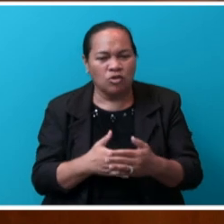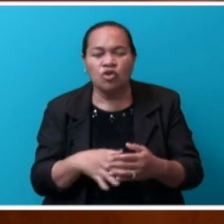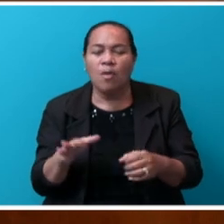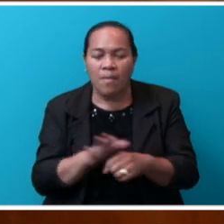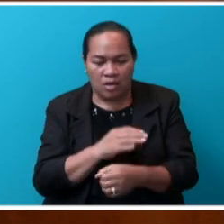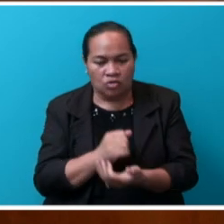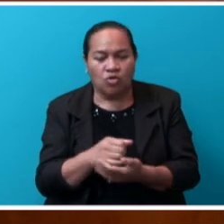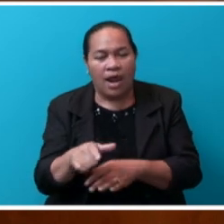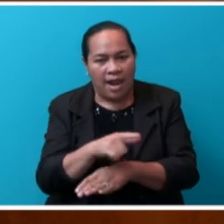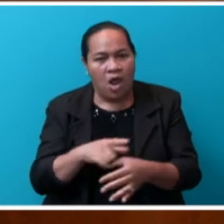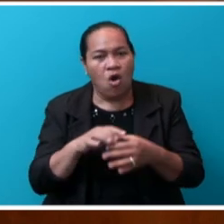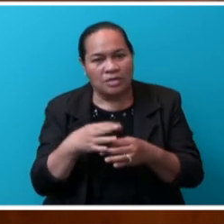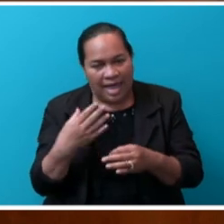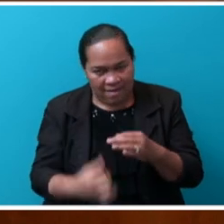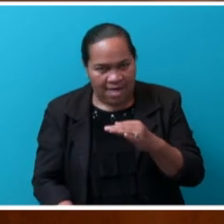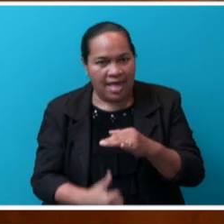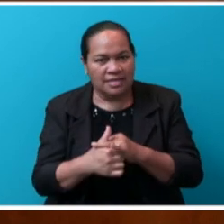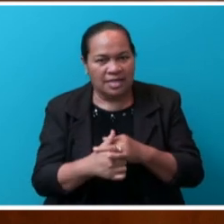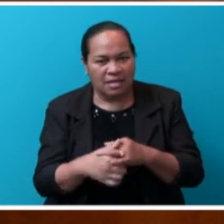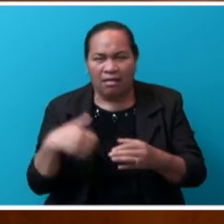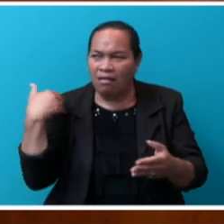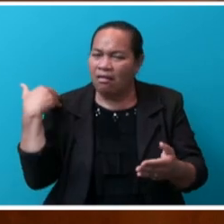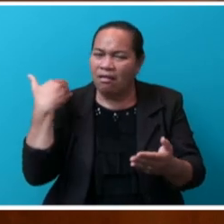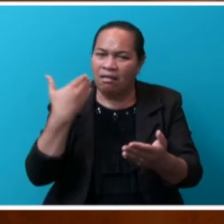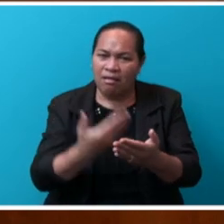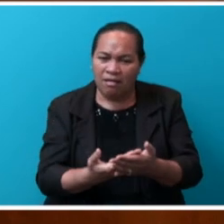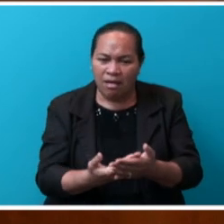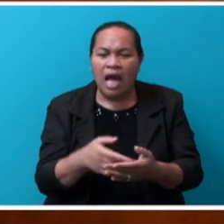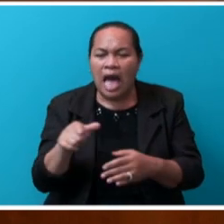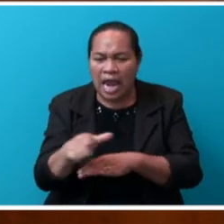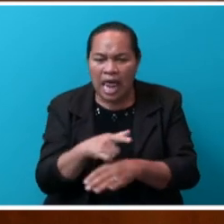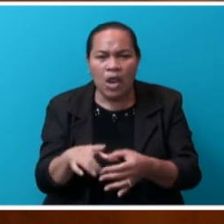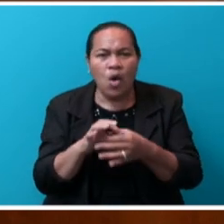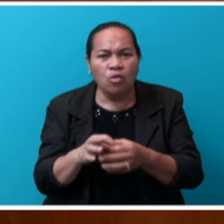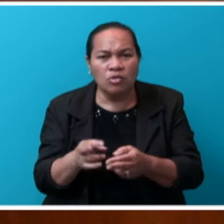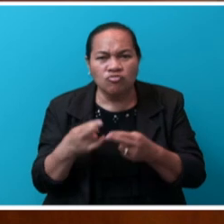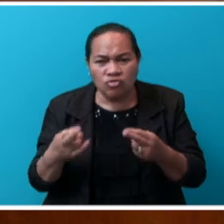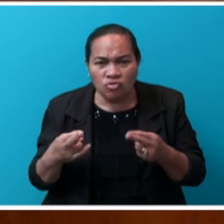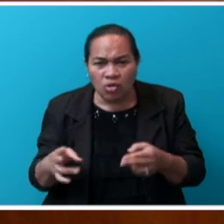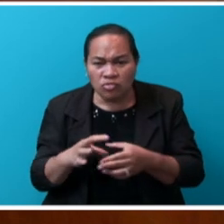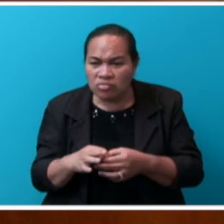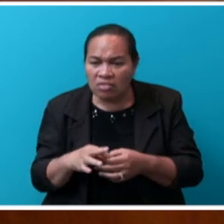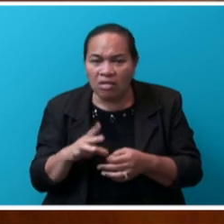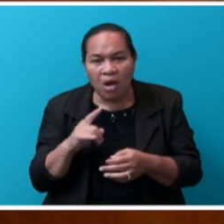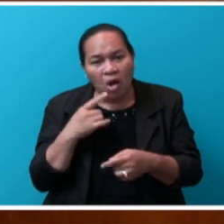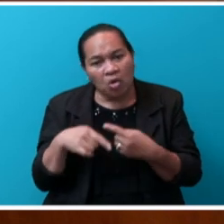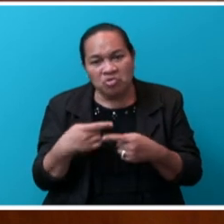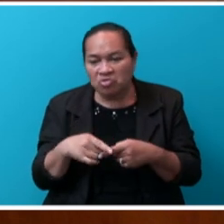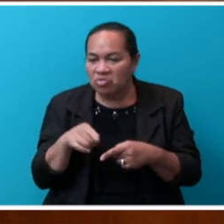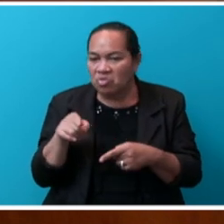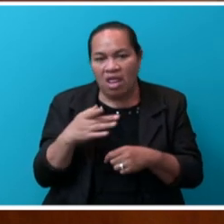finance. For far too long, the potential of our resource owners had remained untapped and